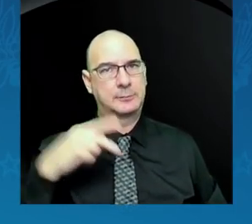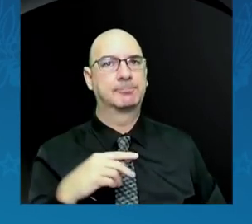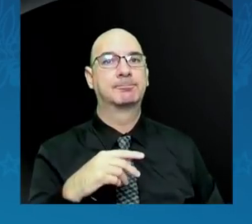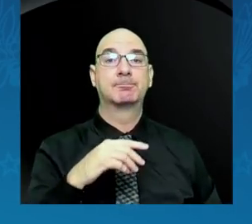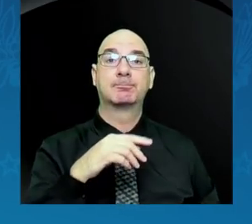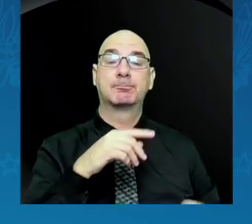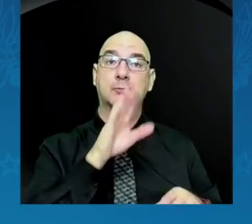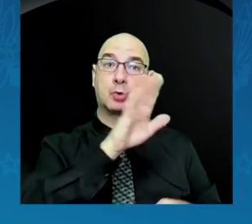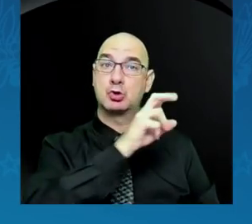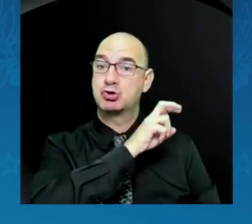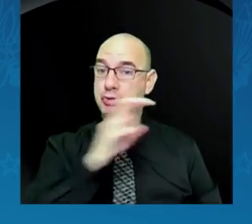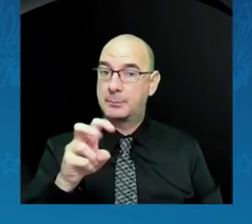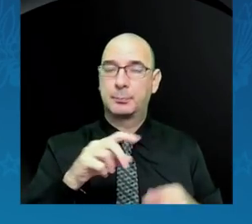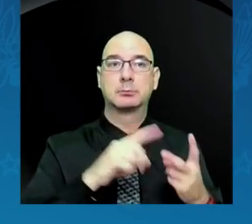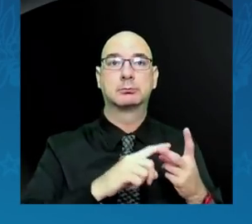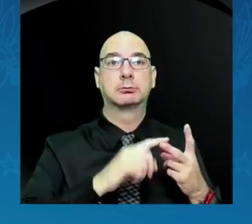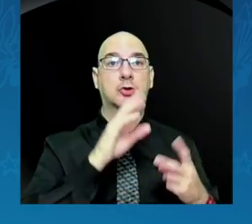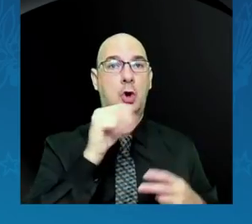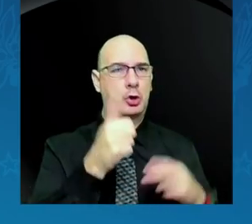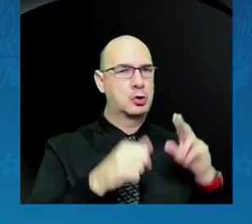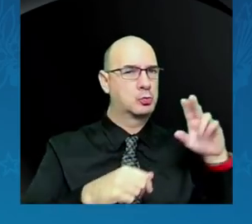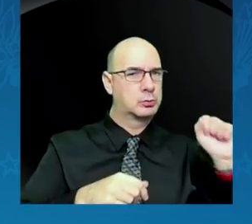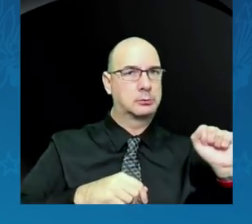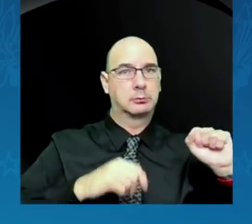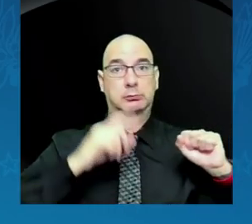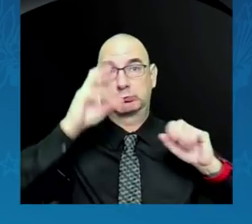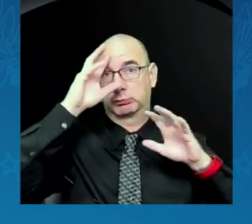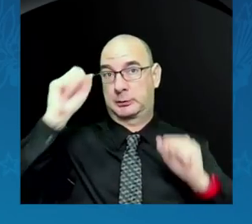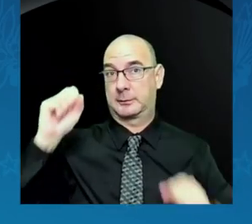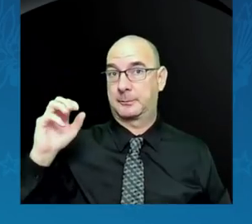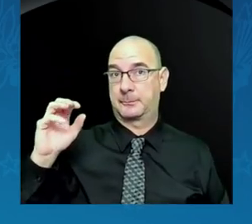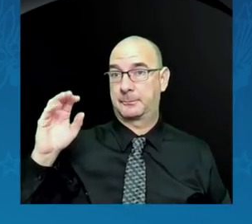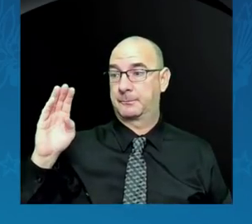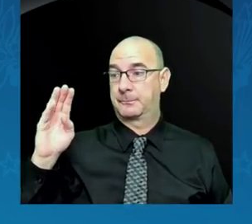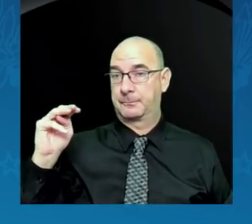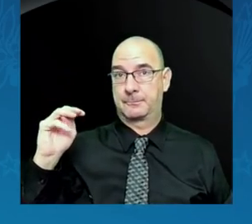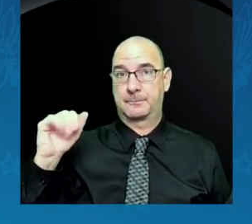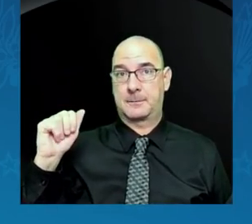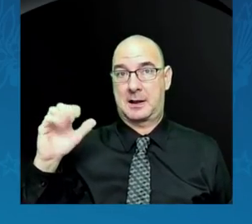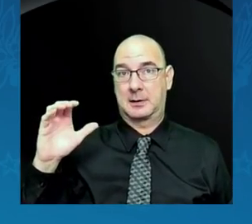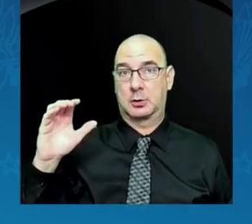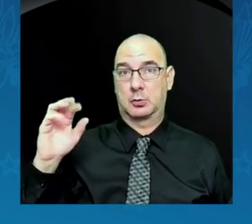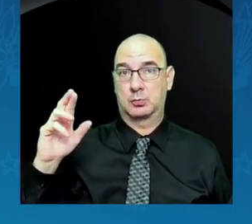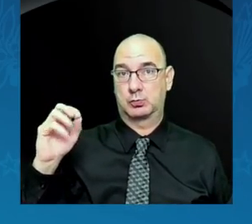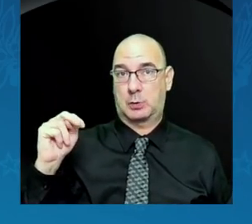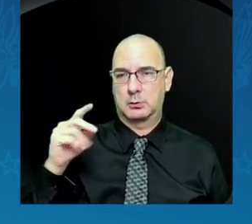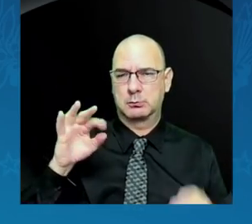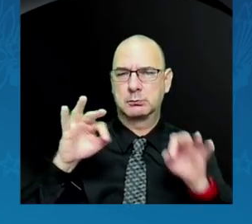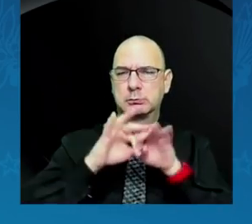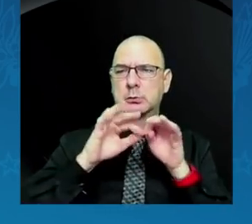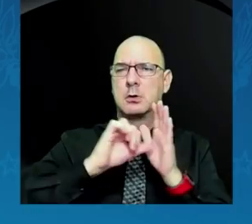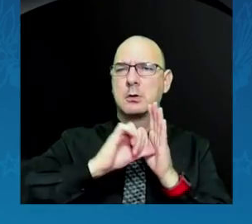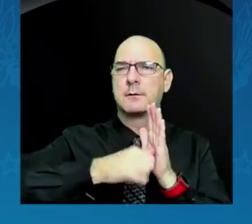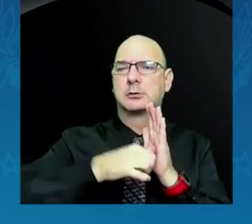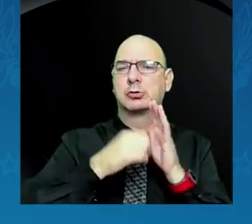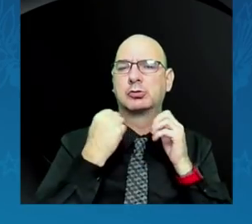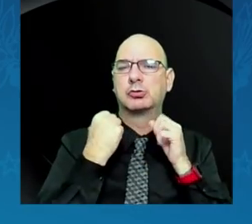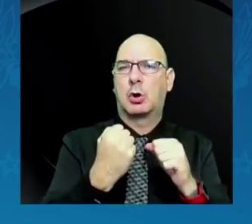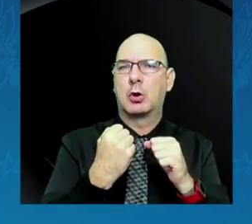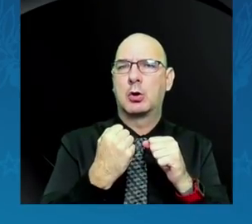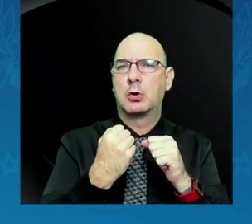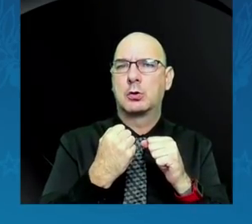President Biden has affirmed the importance of a stronger and more capable European defense, including stronger European military